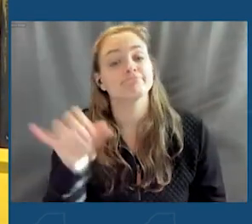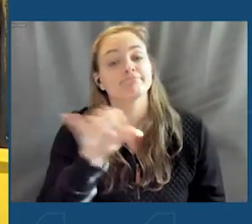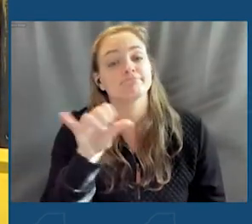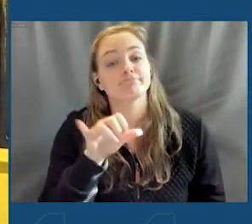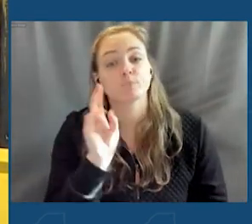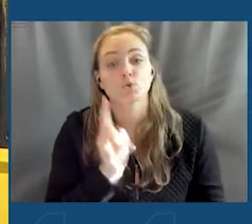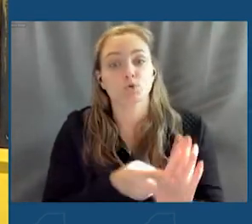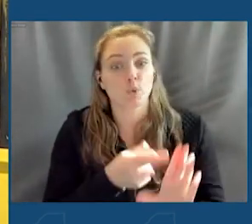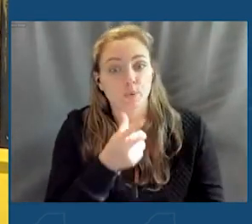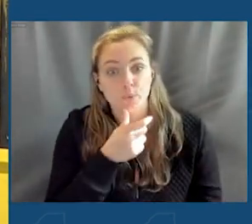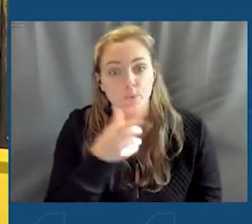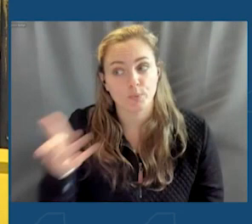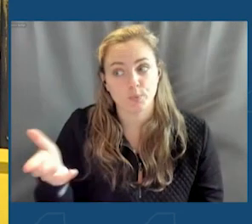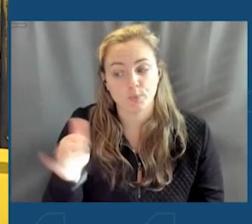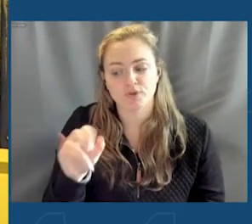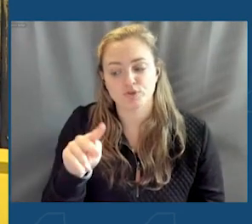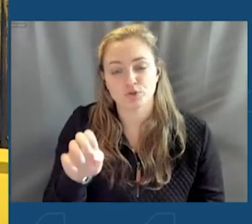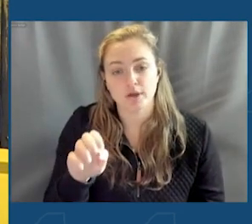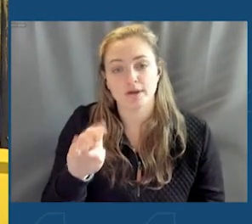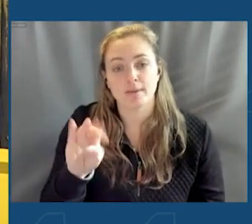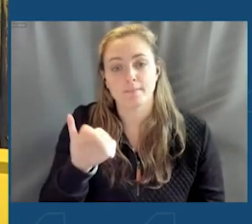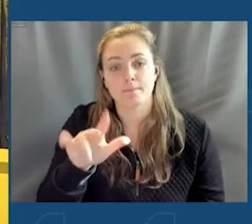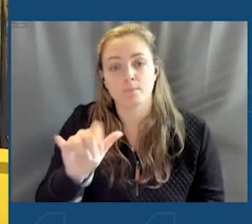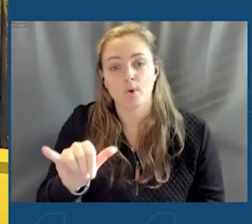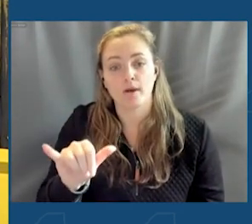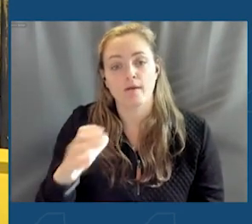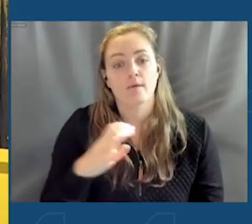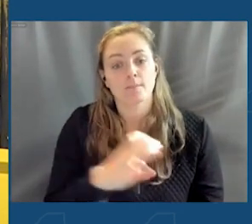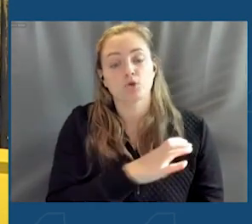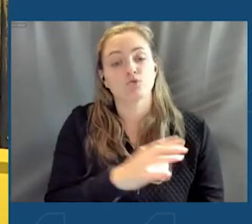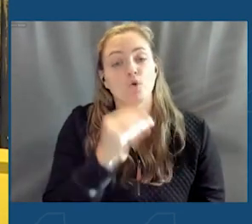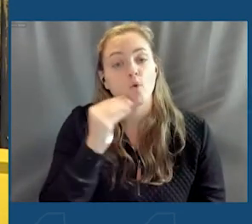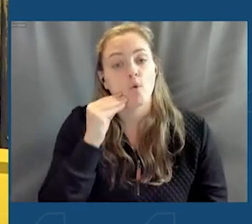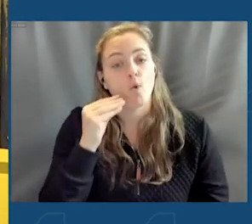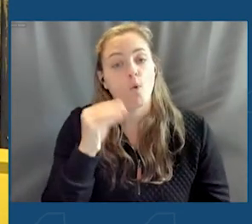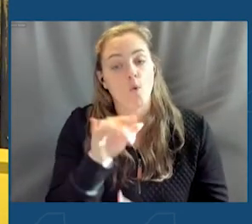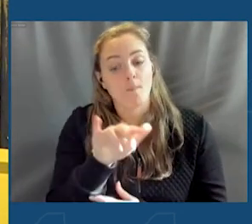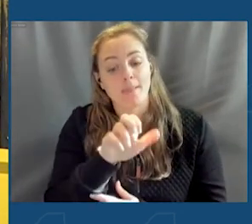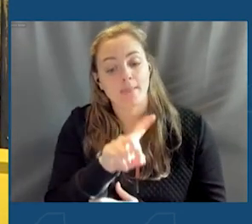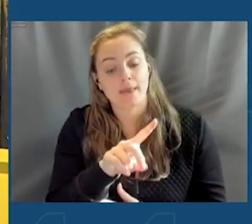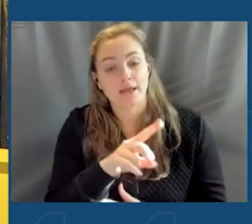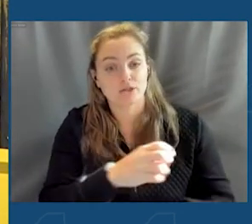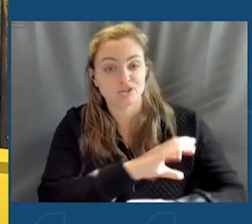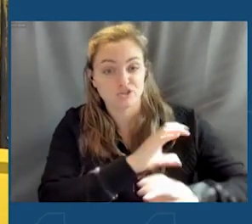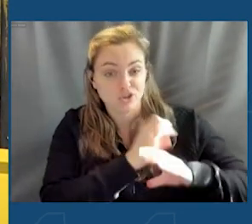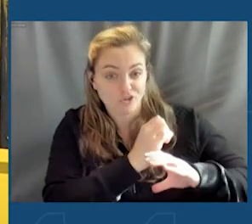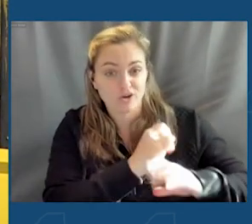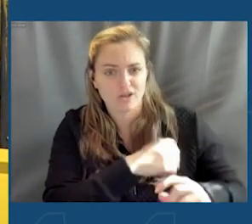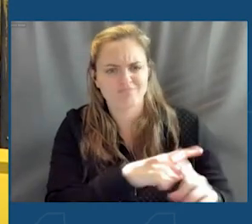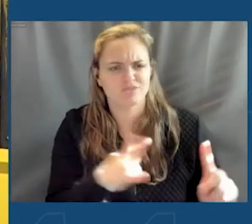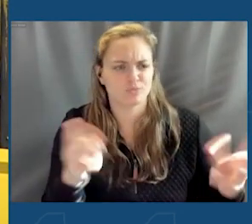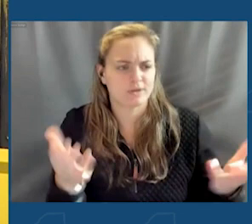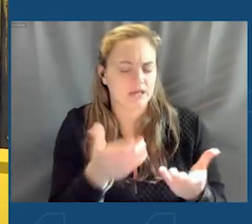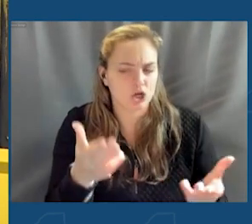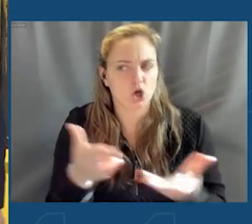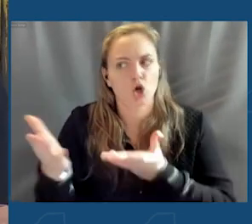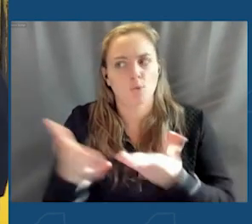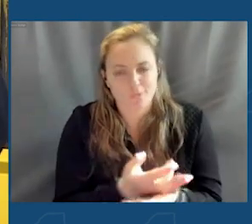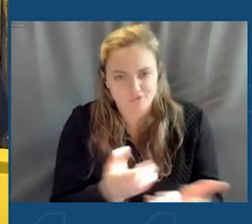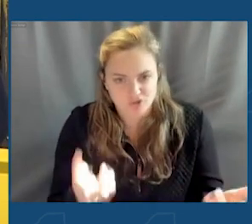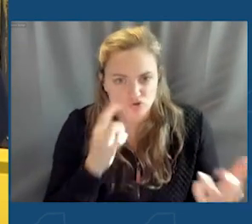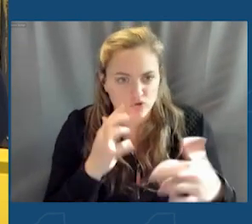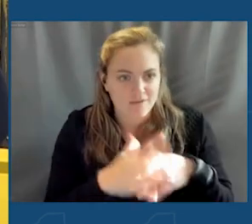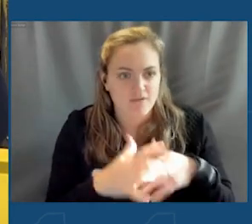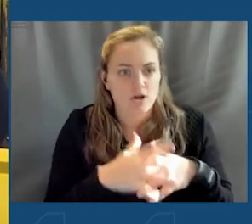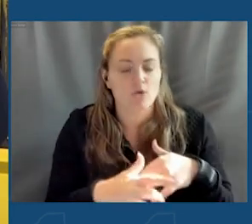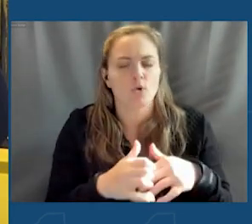by Jackie Bray, our Commissioner of Homeland Security and Emergency Services. She has been on the ground, brought her resources. We've been having continual